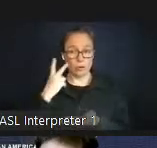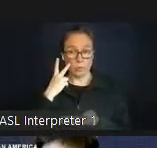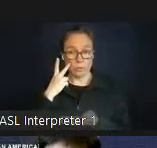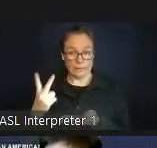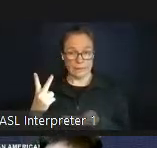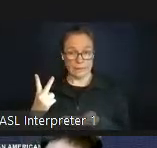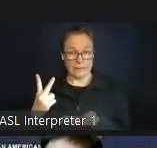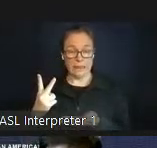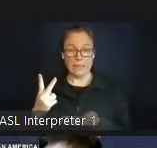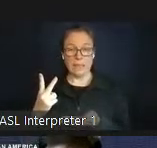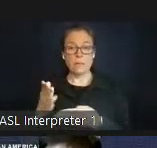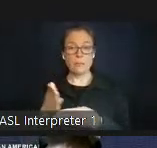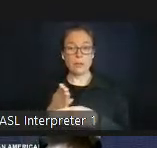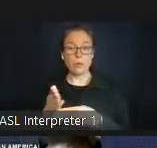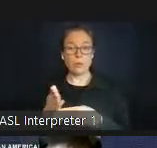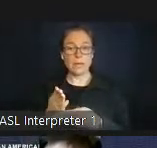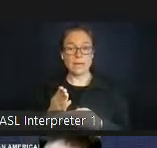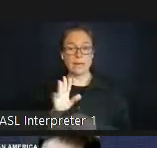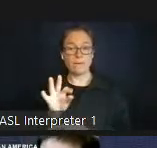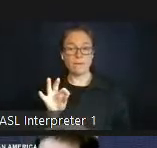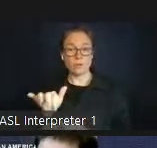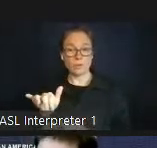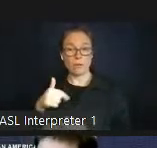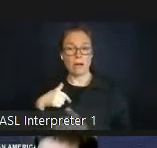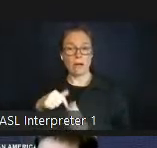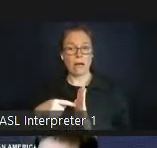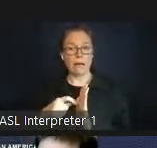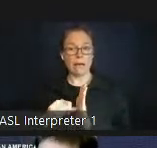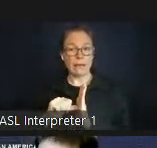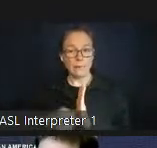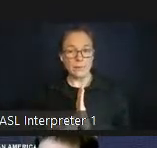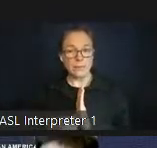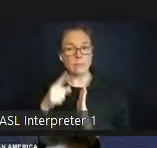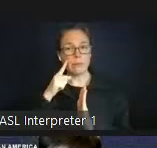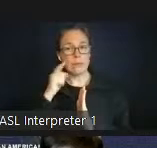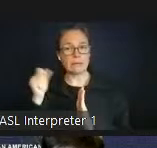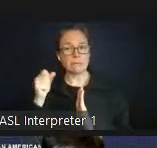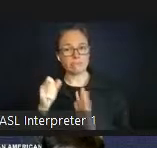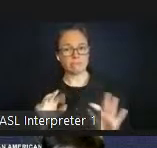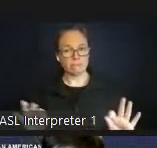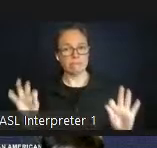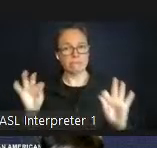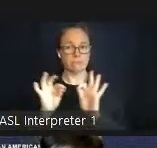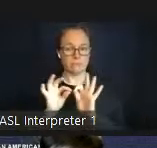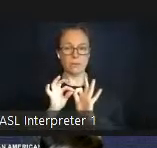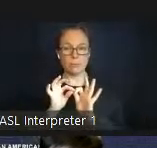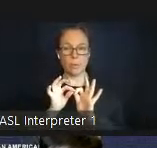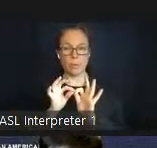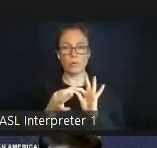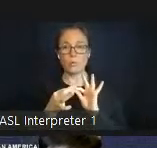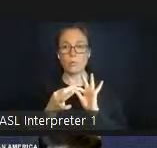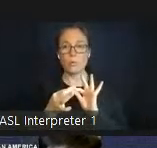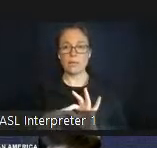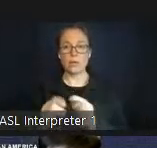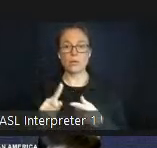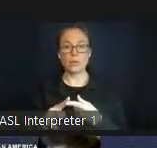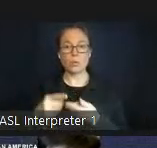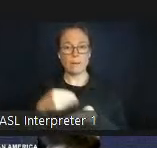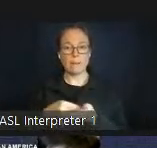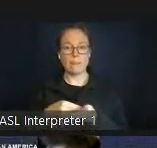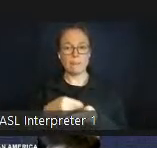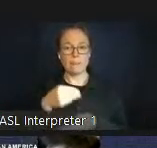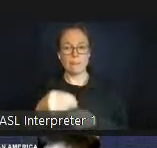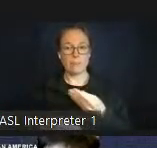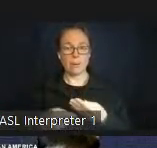fiscal years, I highlighted it because it is so significant. It is directly related to the budgeting of those